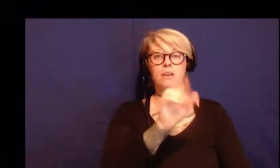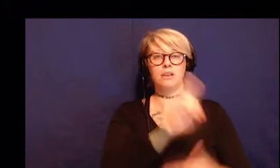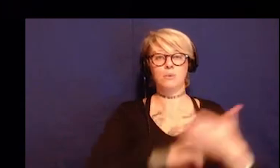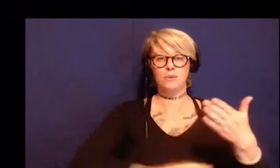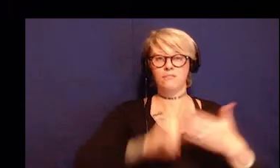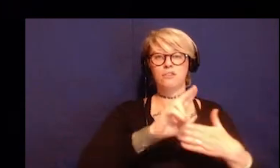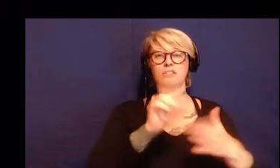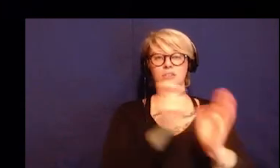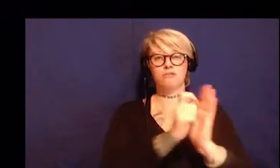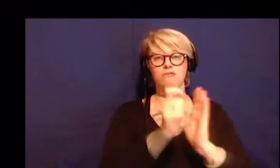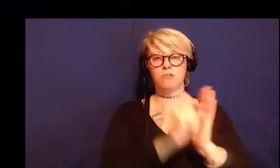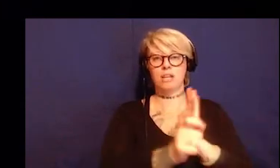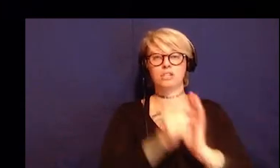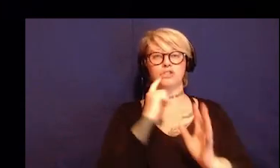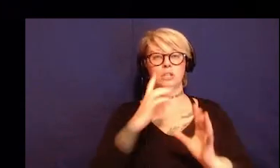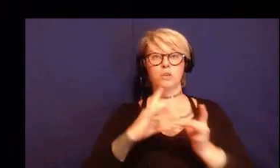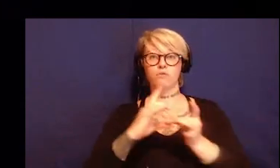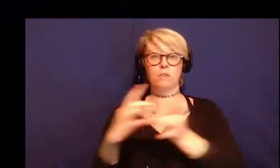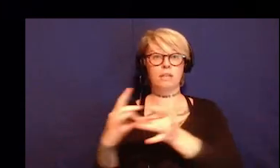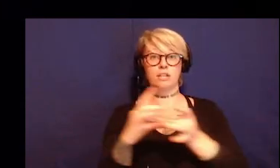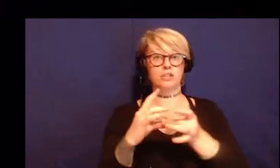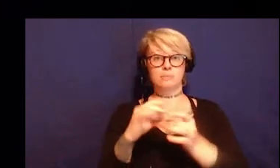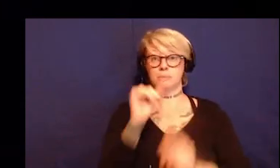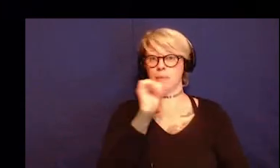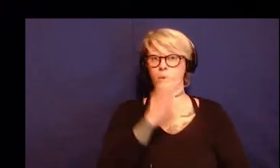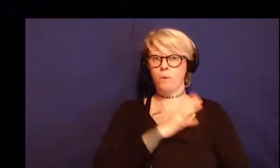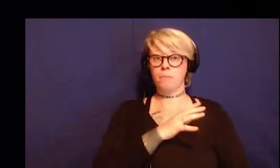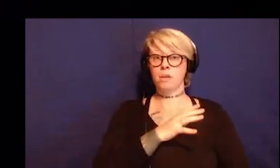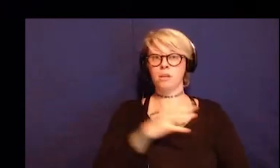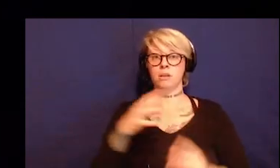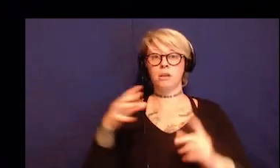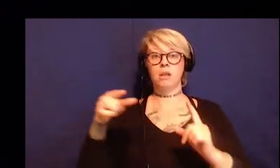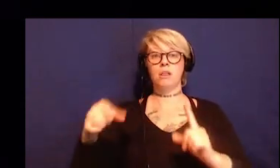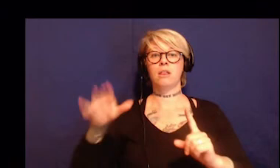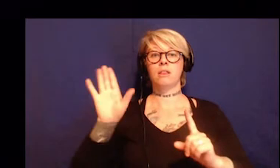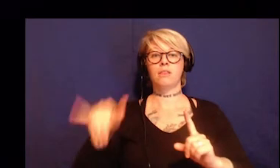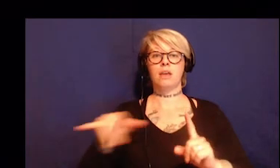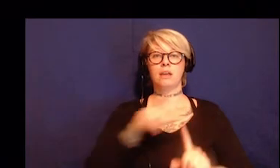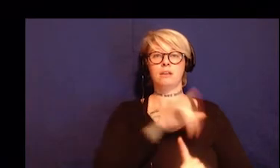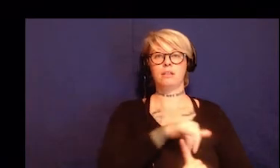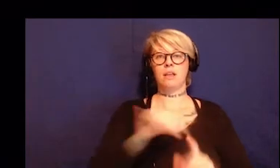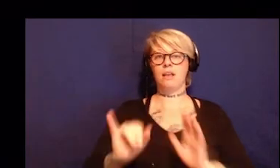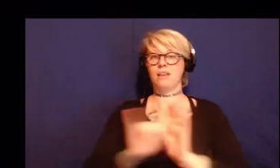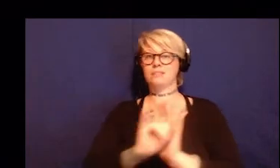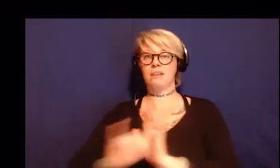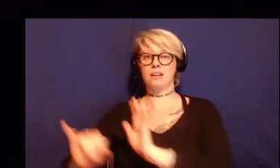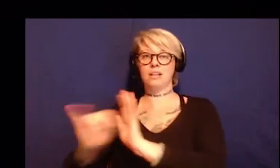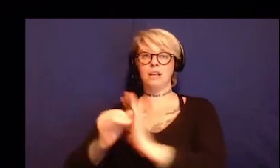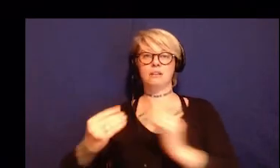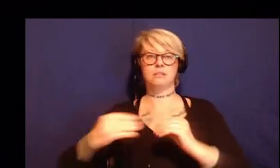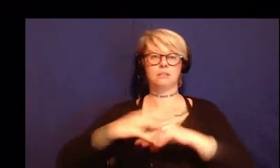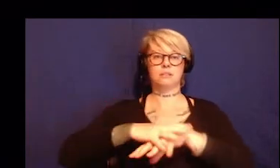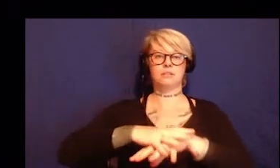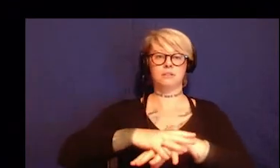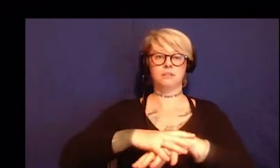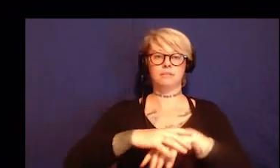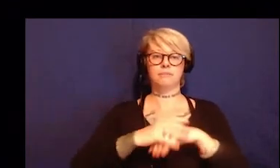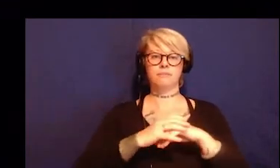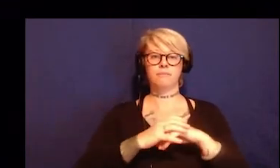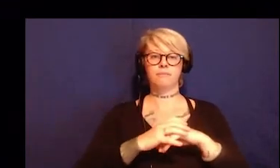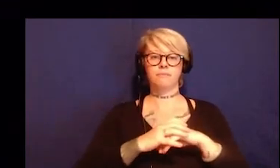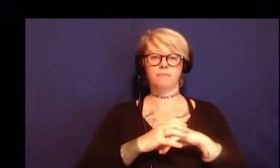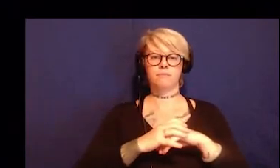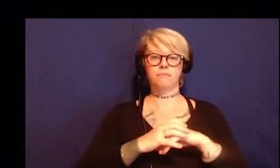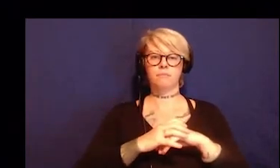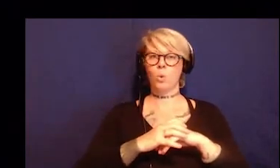between women as complicated by the interwoven facets of identity. I almost